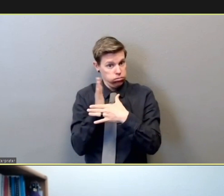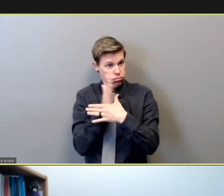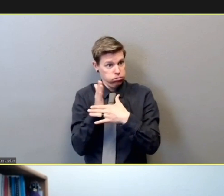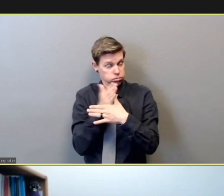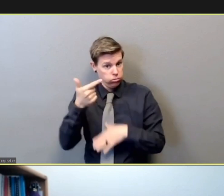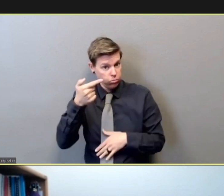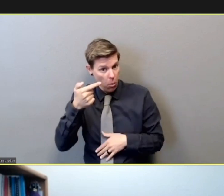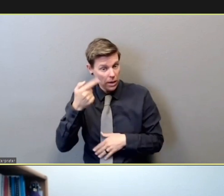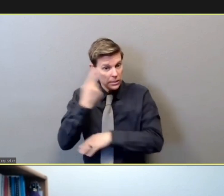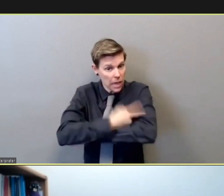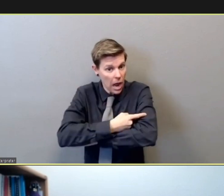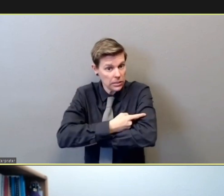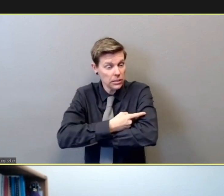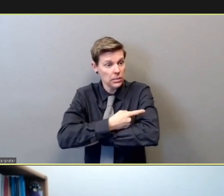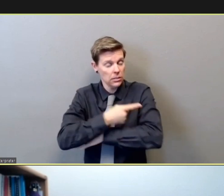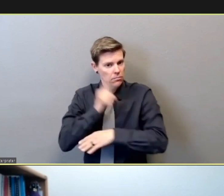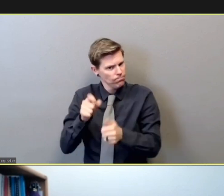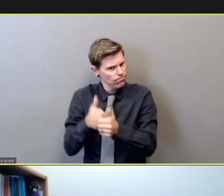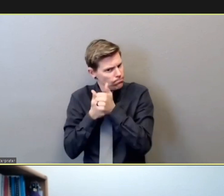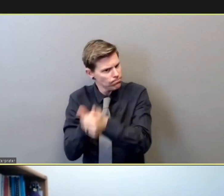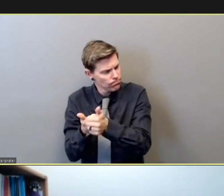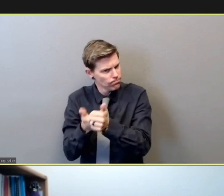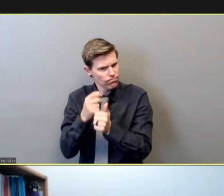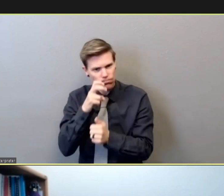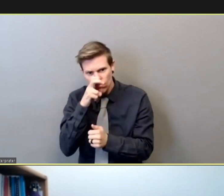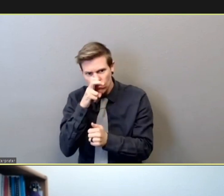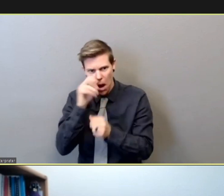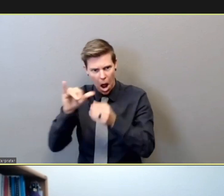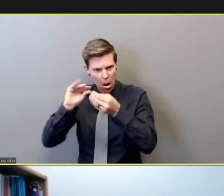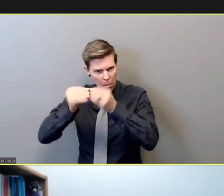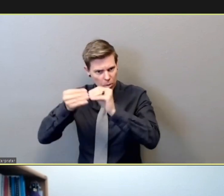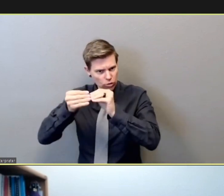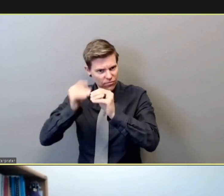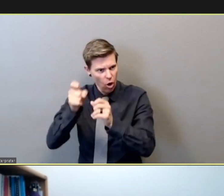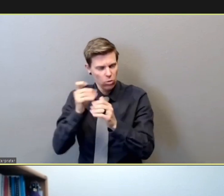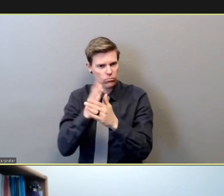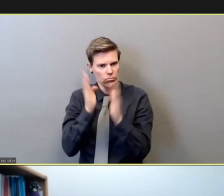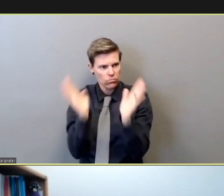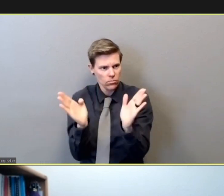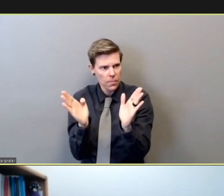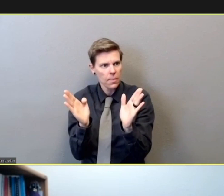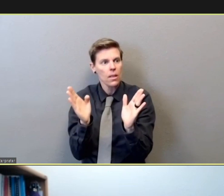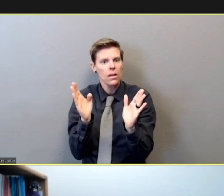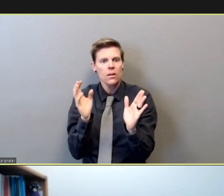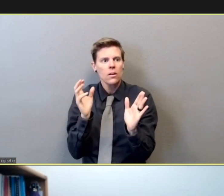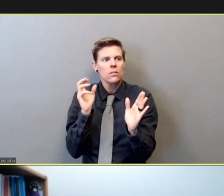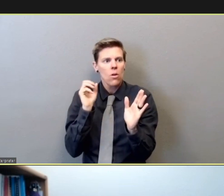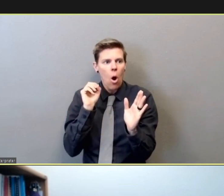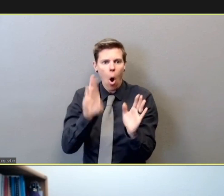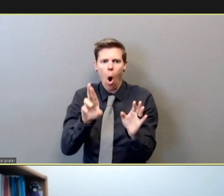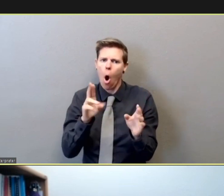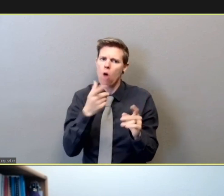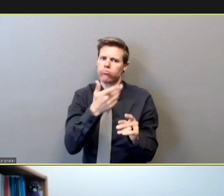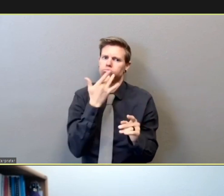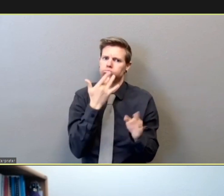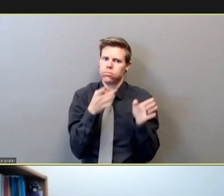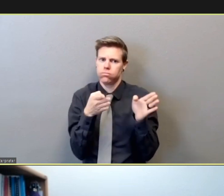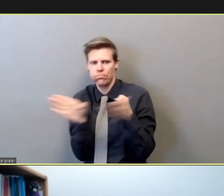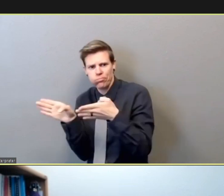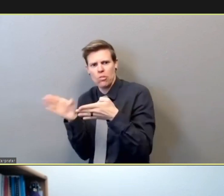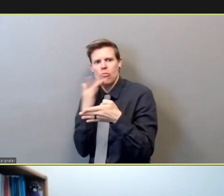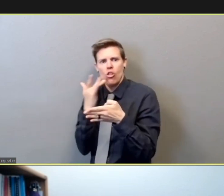window as possible, or is getting as many people at least partially vaccinated a